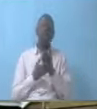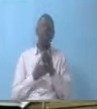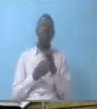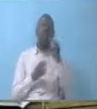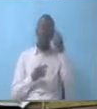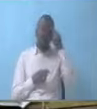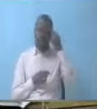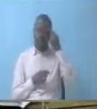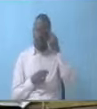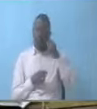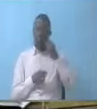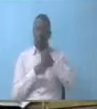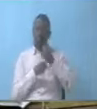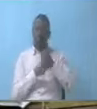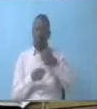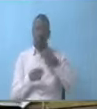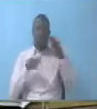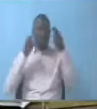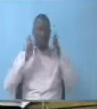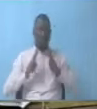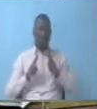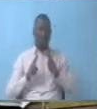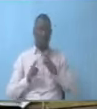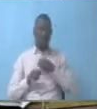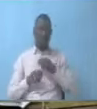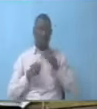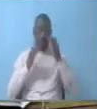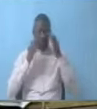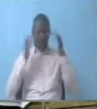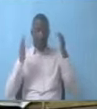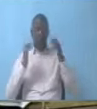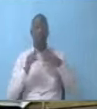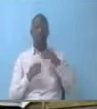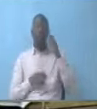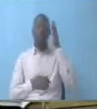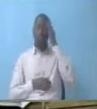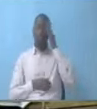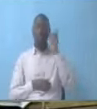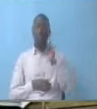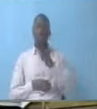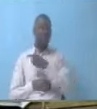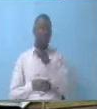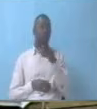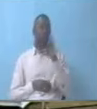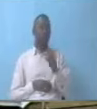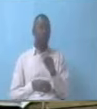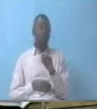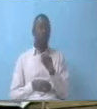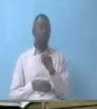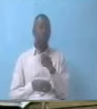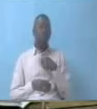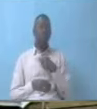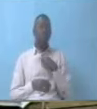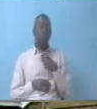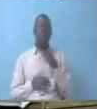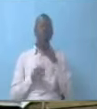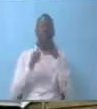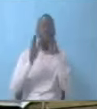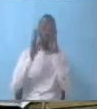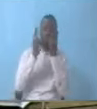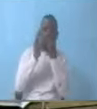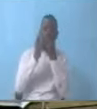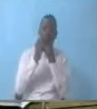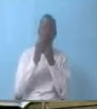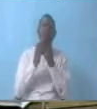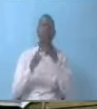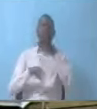intentions by lawyers, were advanced and knew what they were doing. No, the purpose will be subject to the interpretation by the court. That's